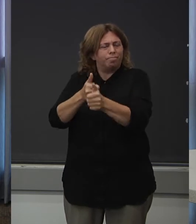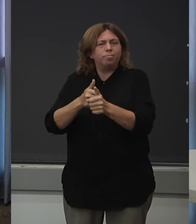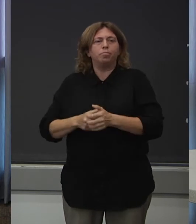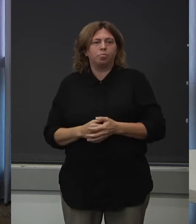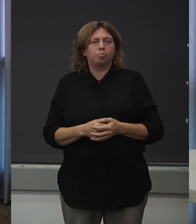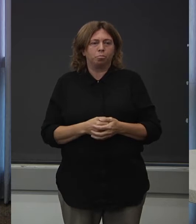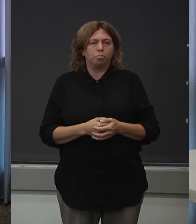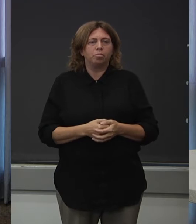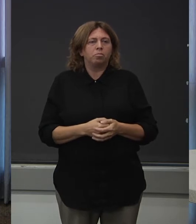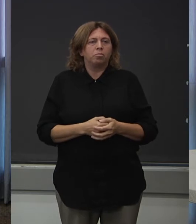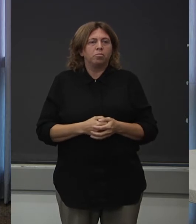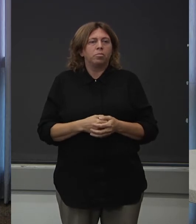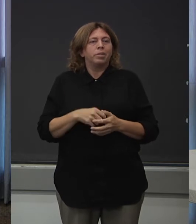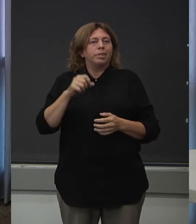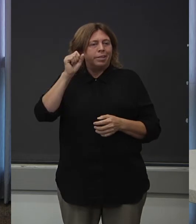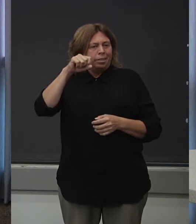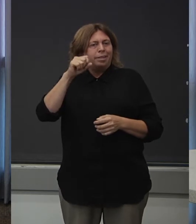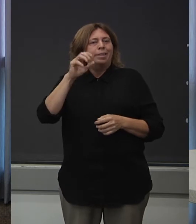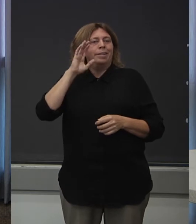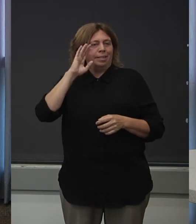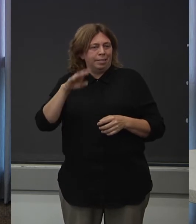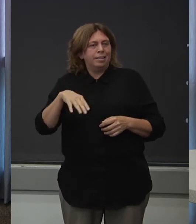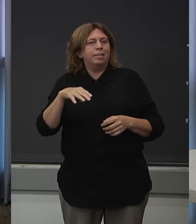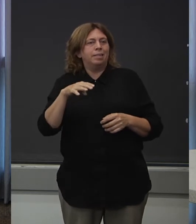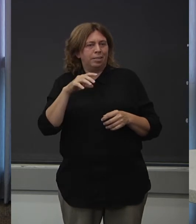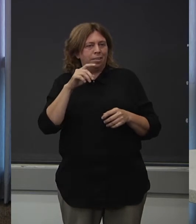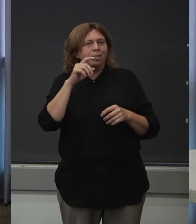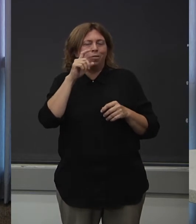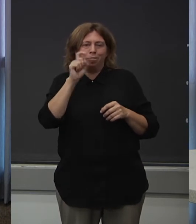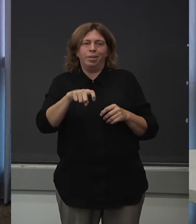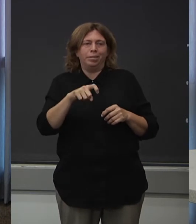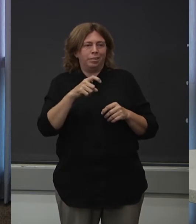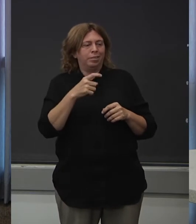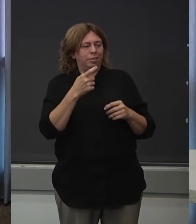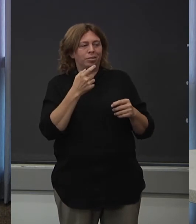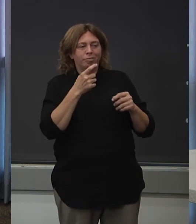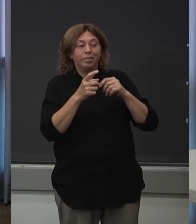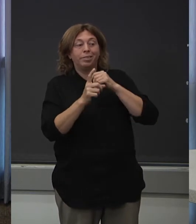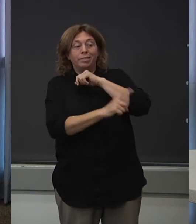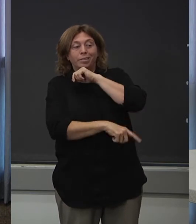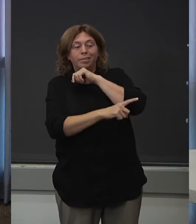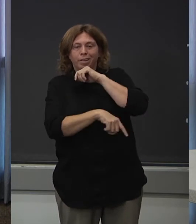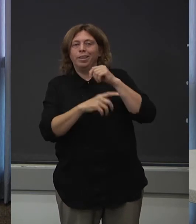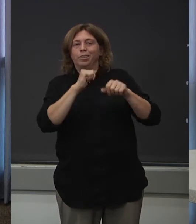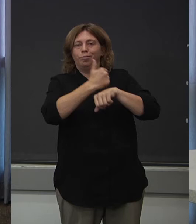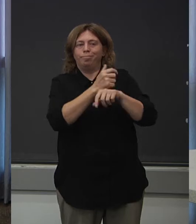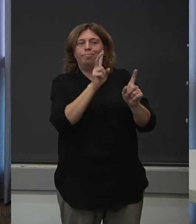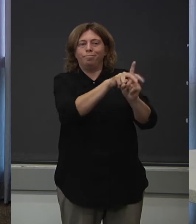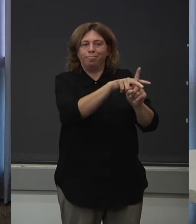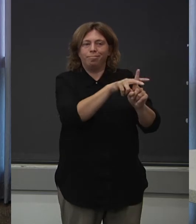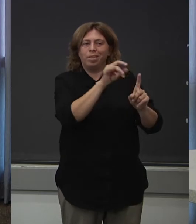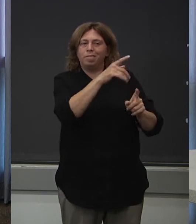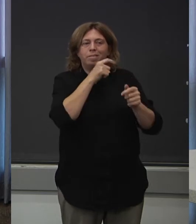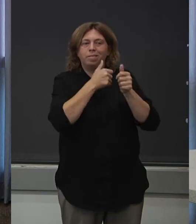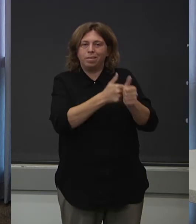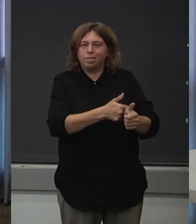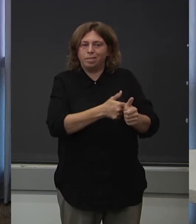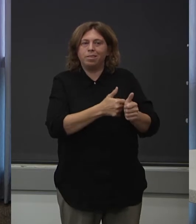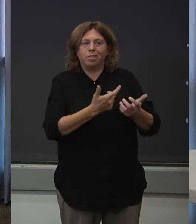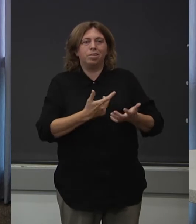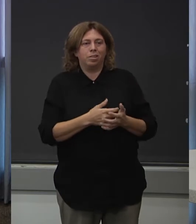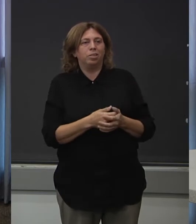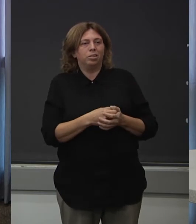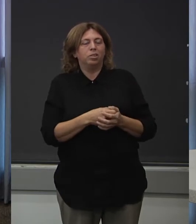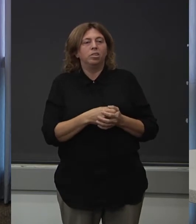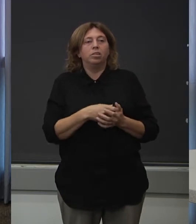some citations. In the cases that we've issued so far, for those that were not willful, the